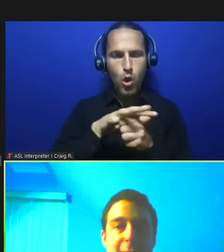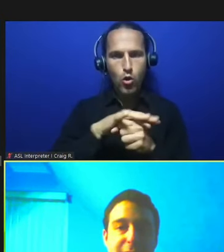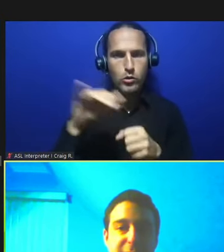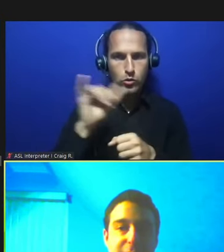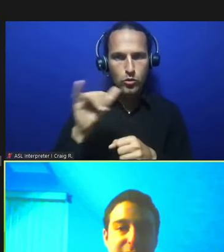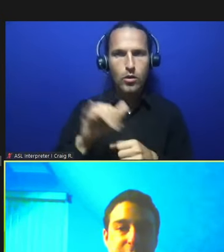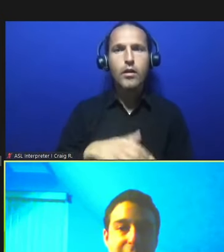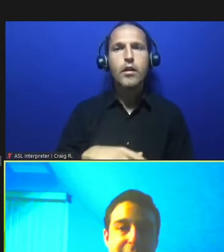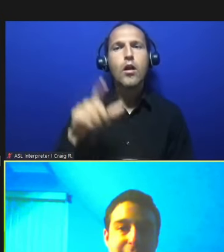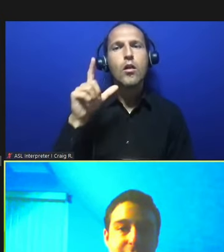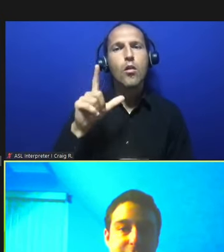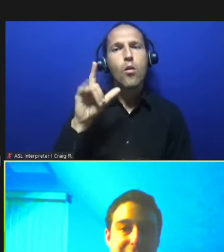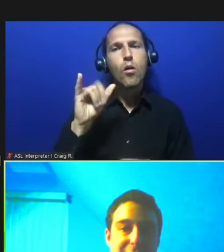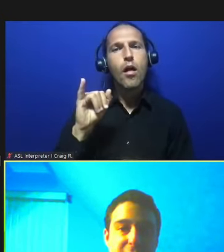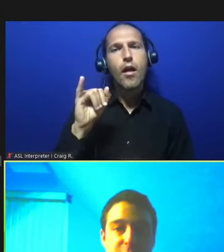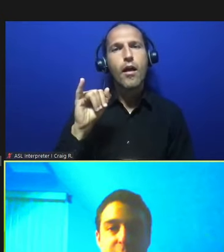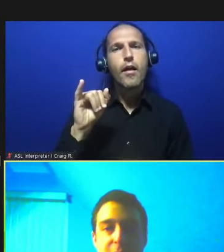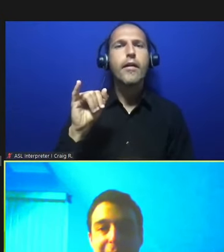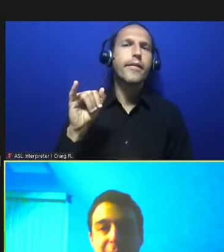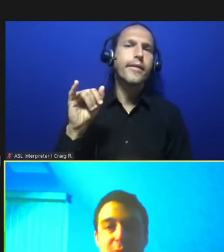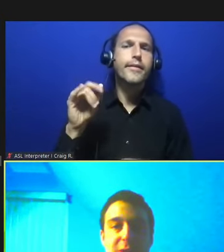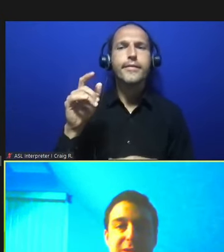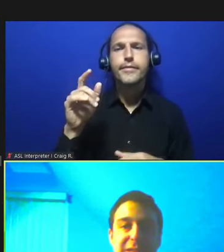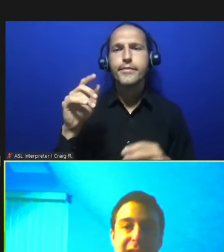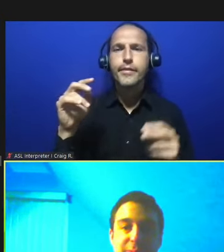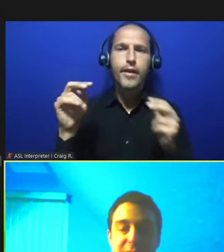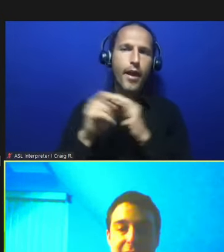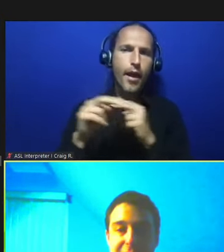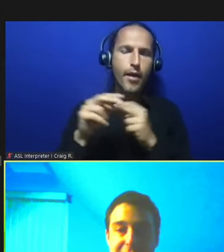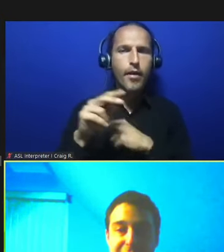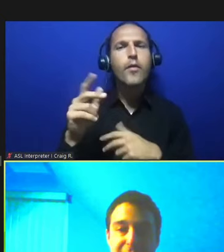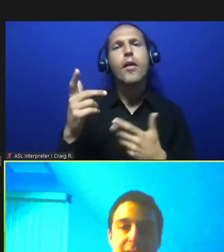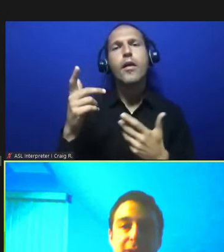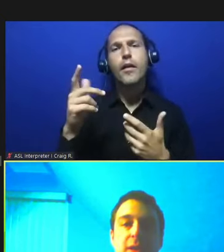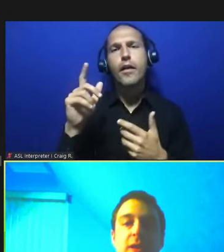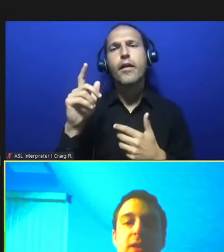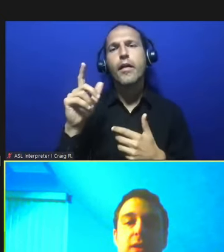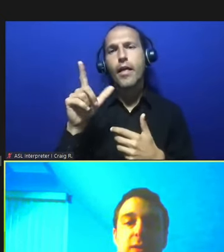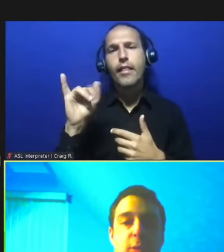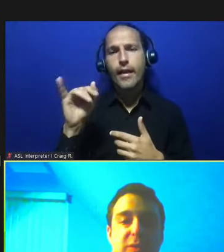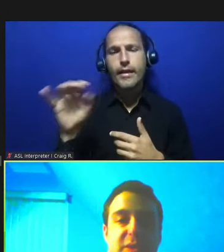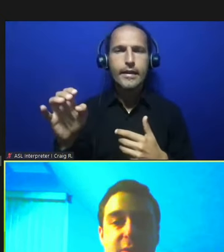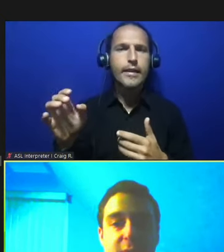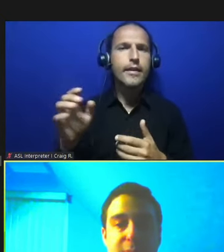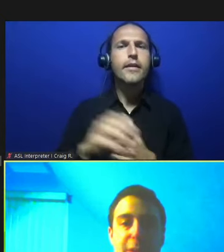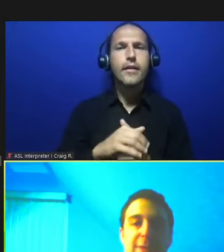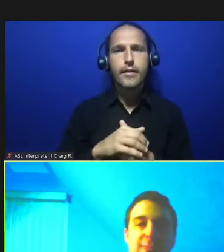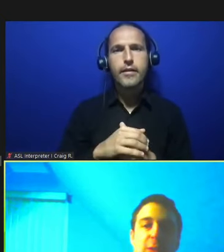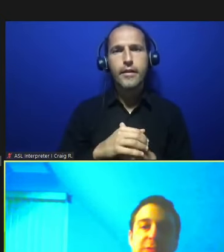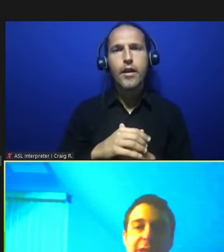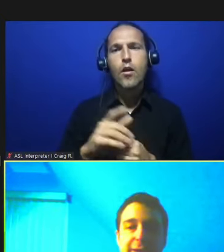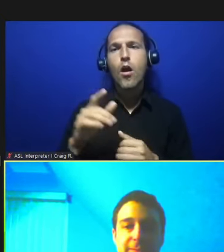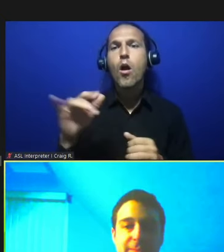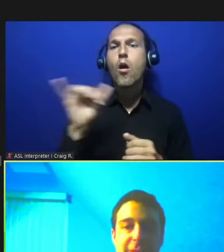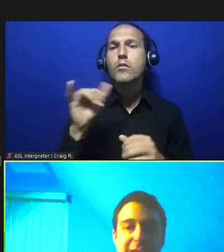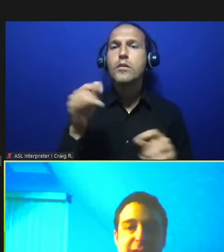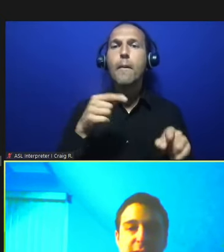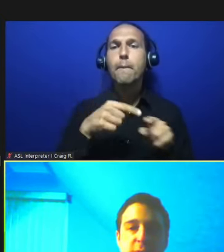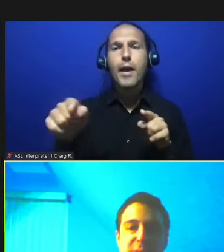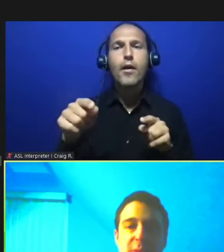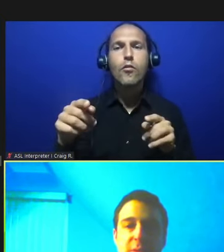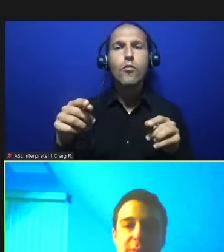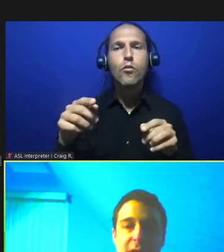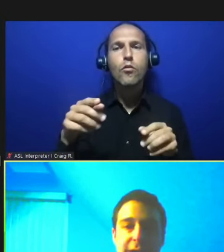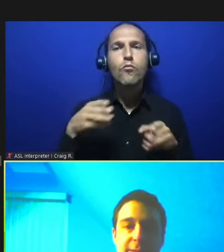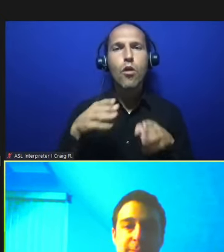Long Island Expressway and Grand Central Parkway, numerous examples I can give. Also, main roads like Francis